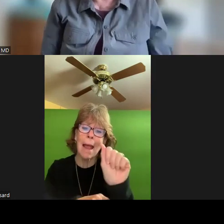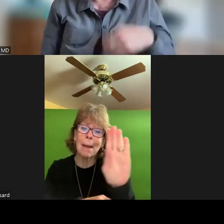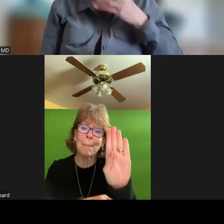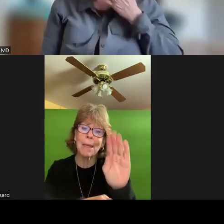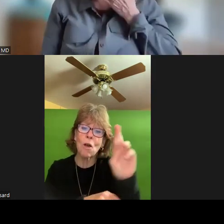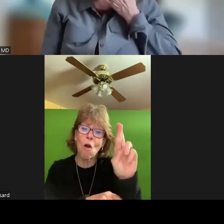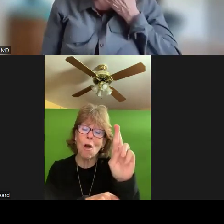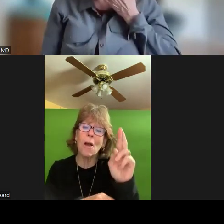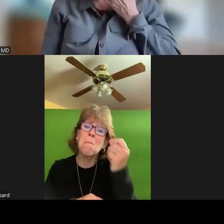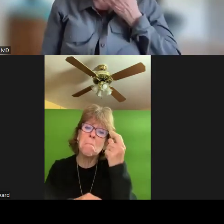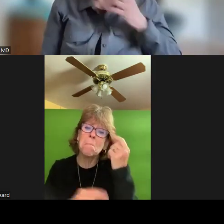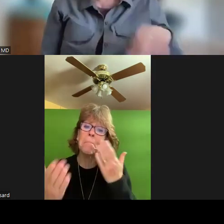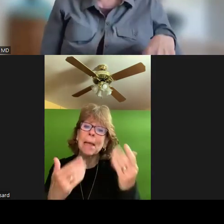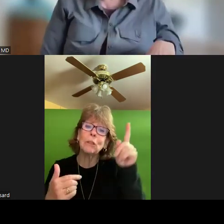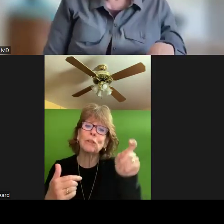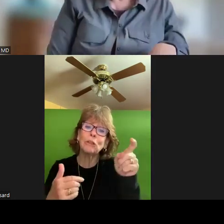appropriate.